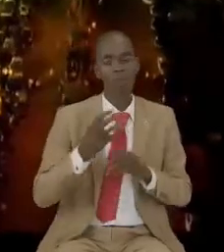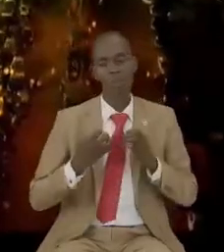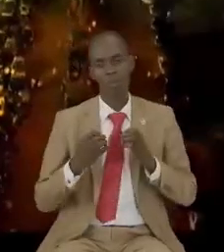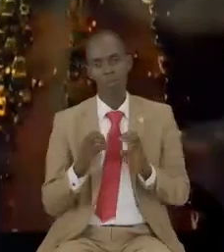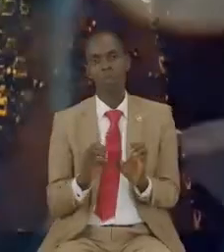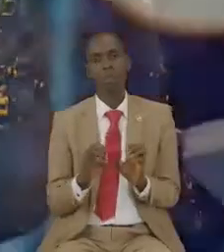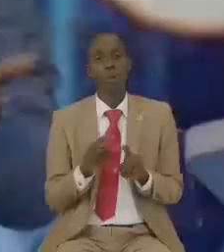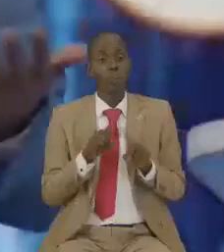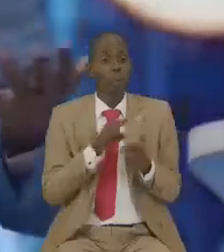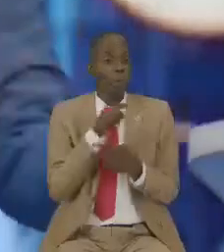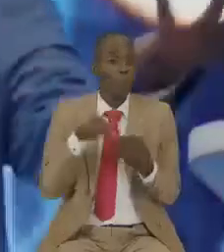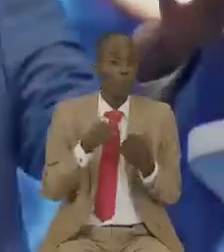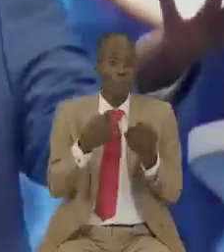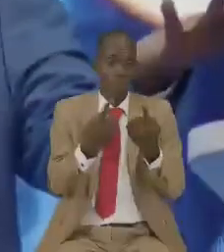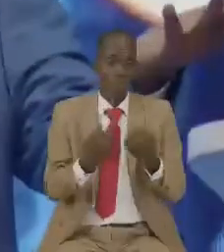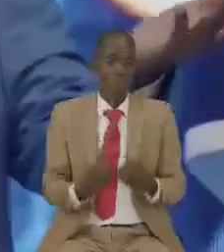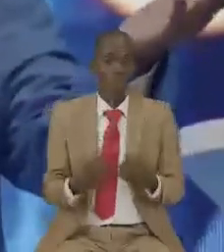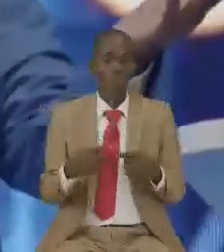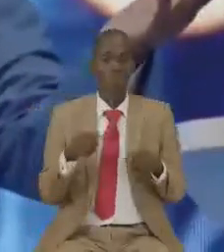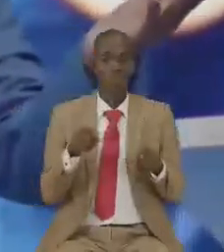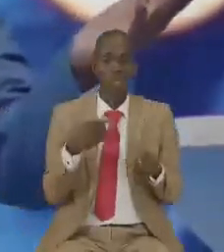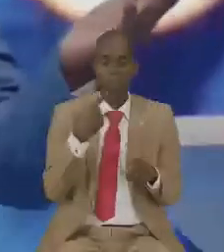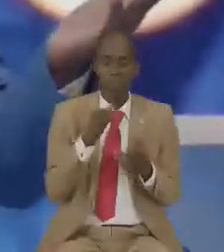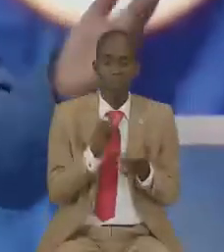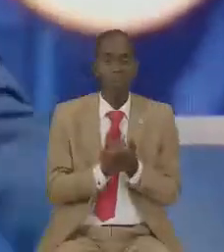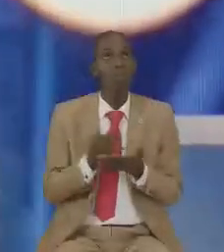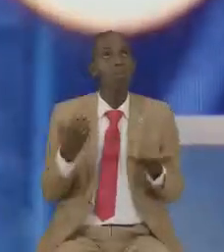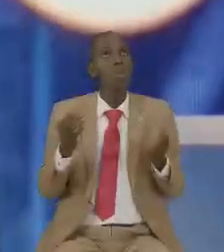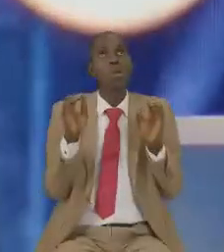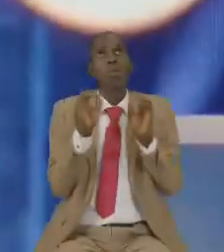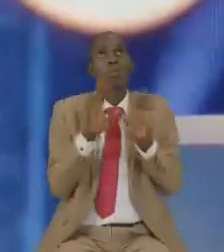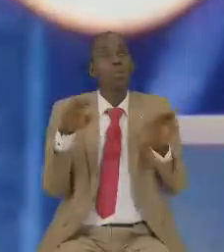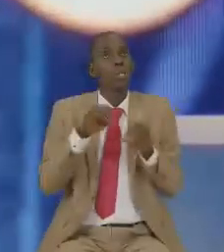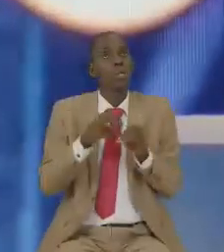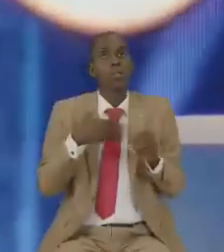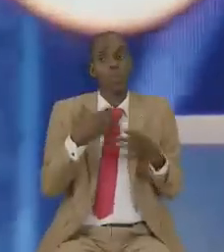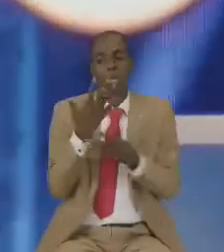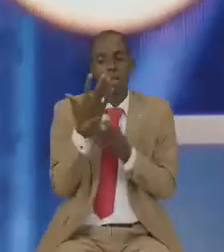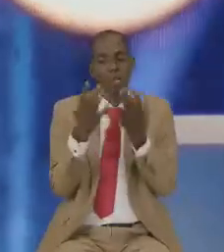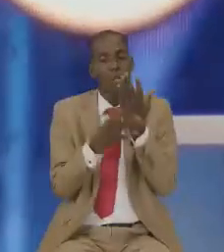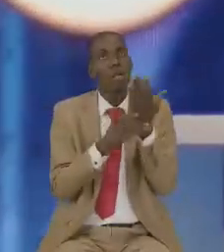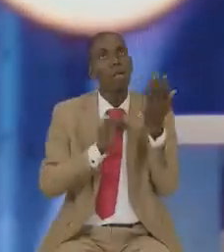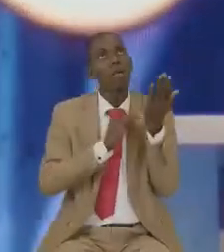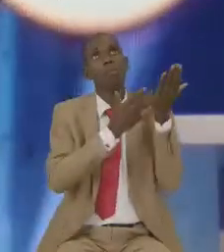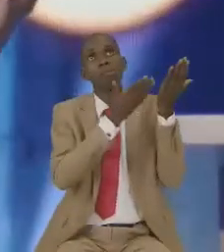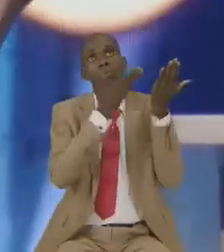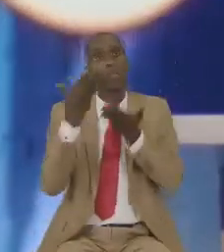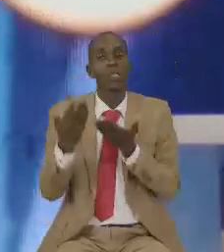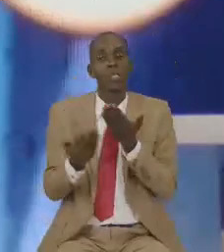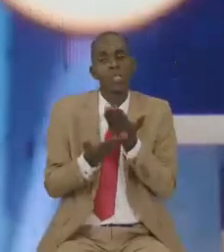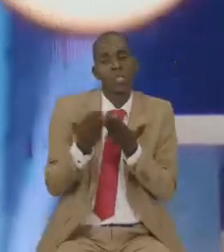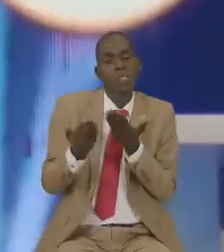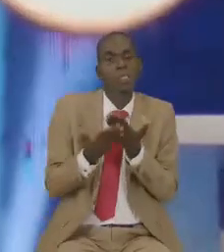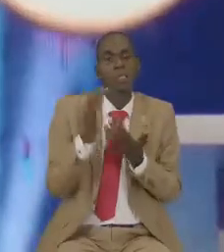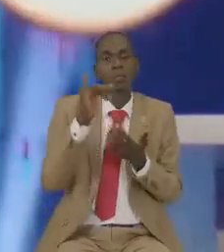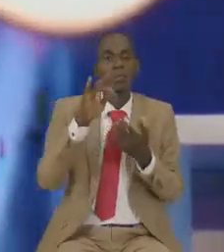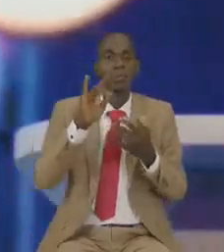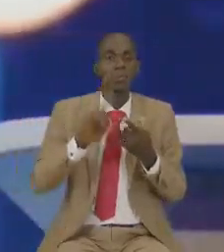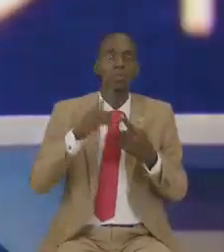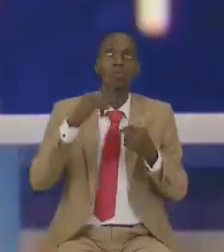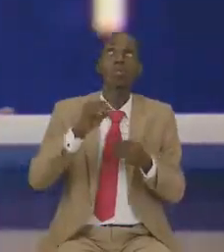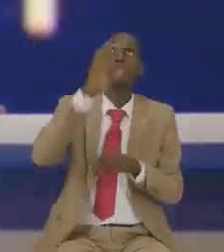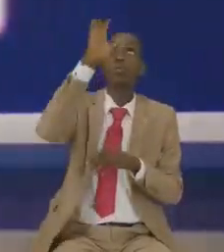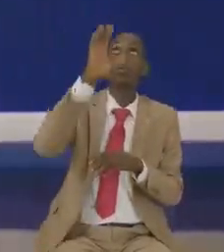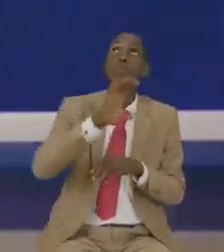and you say, nothing in my hands I bring, simply to the cross I